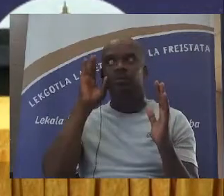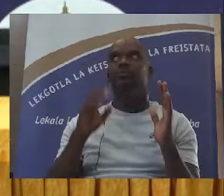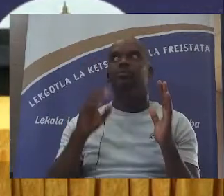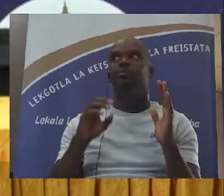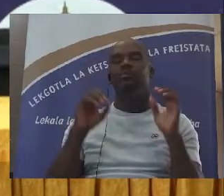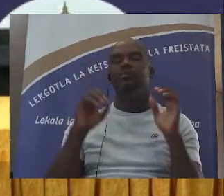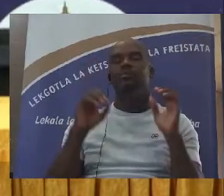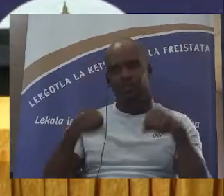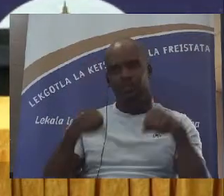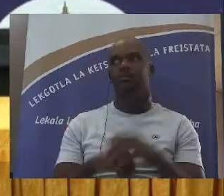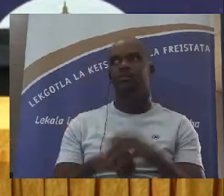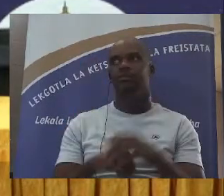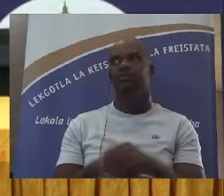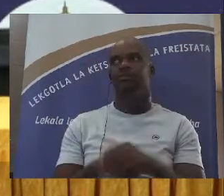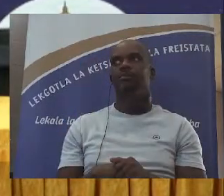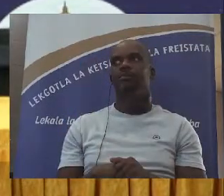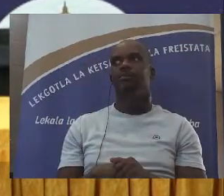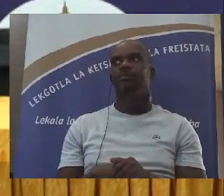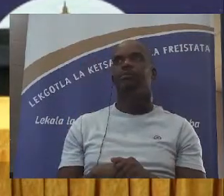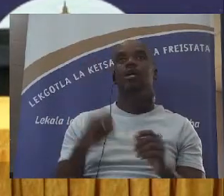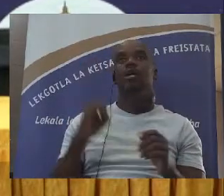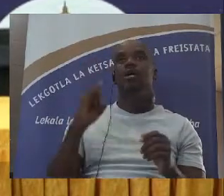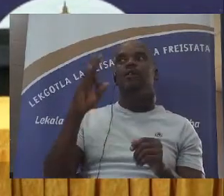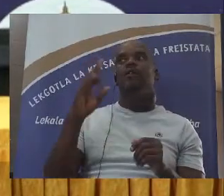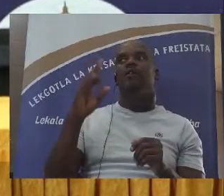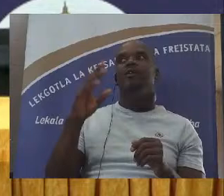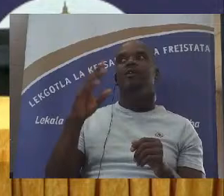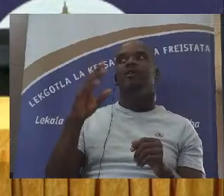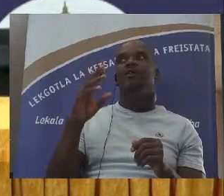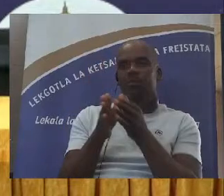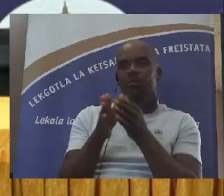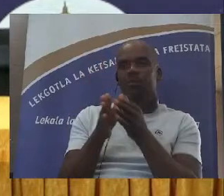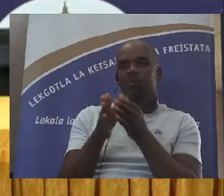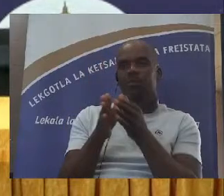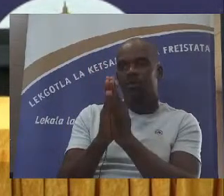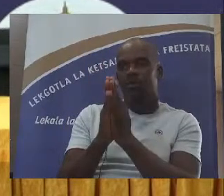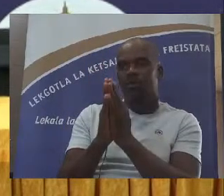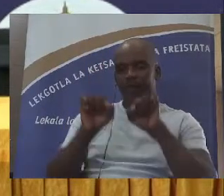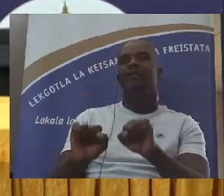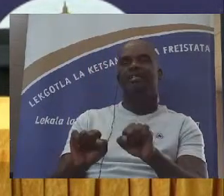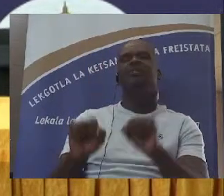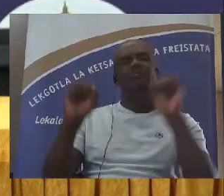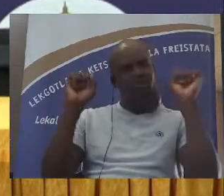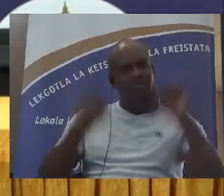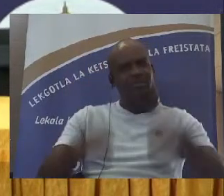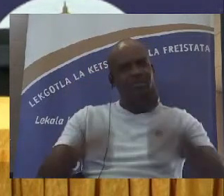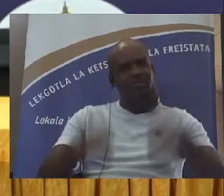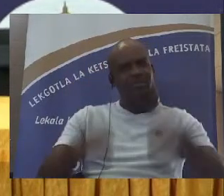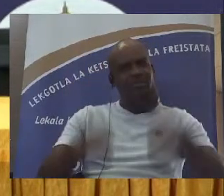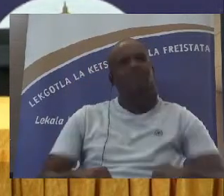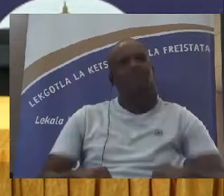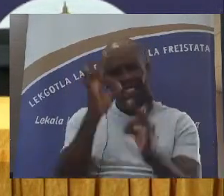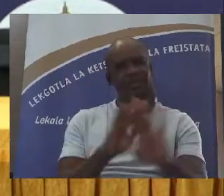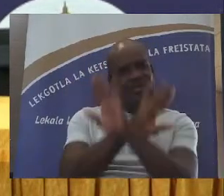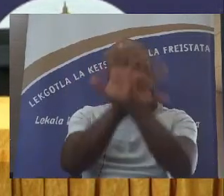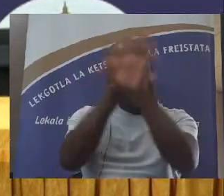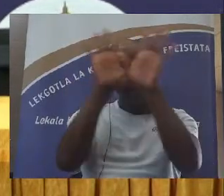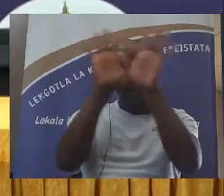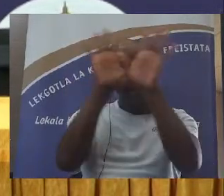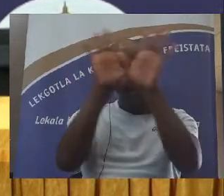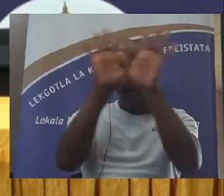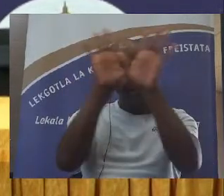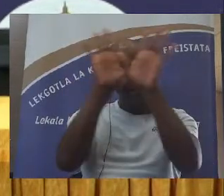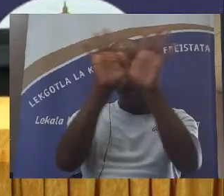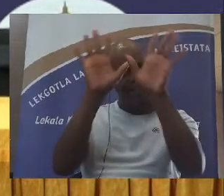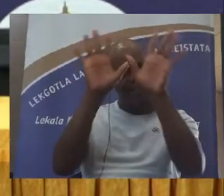Ya ke batla haebe o tla kopa o modula stulo o itoboketse ge se ke gage o itse re tlose di red tape.